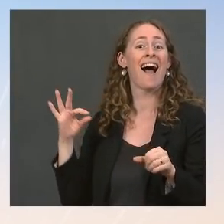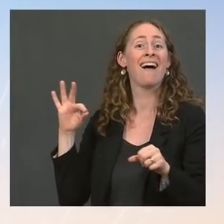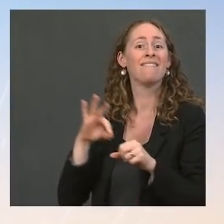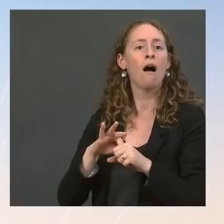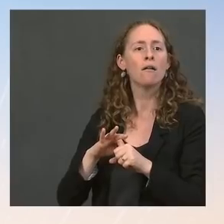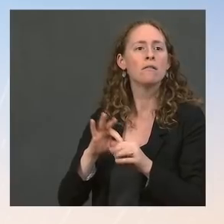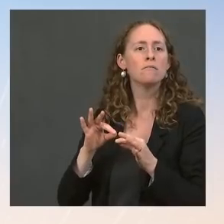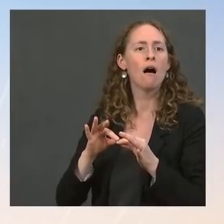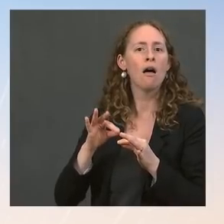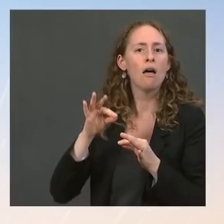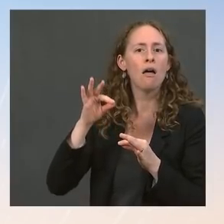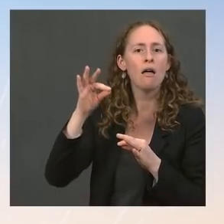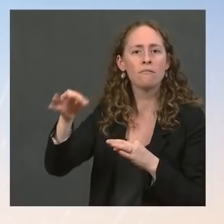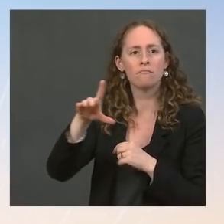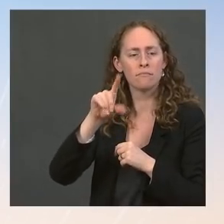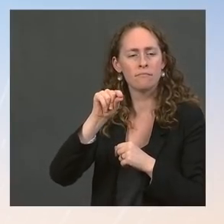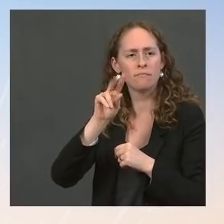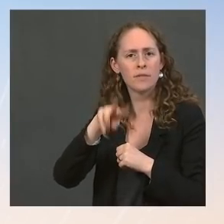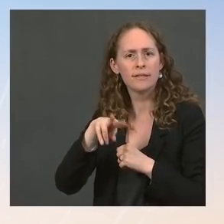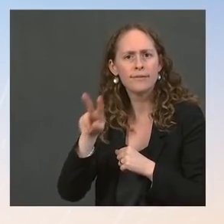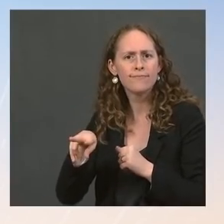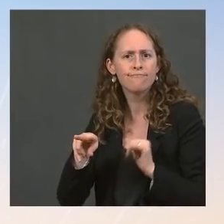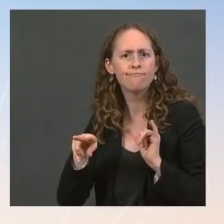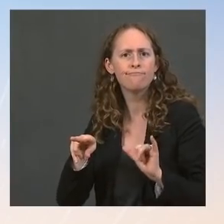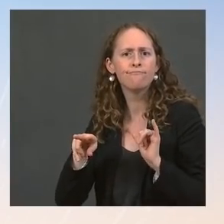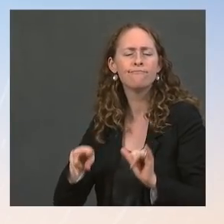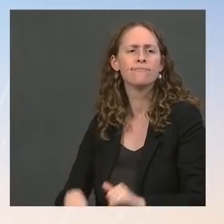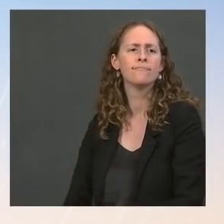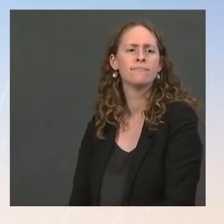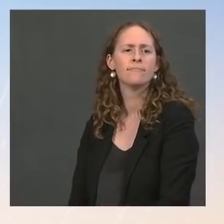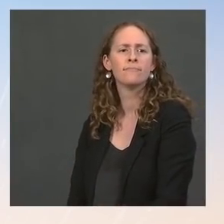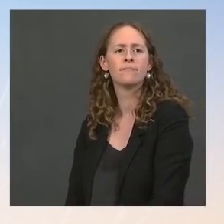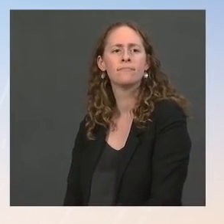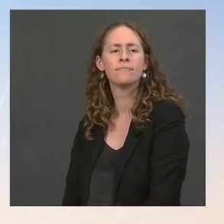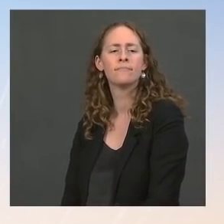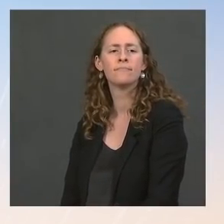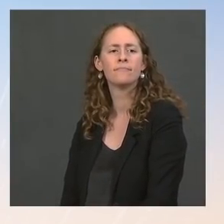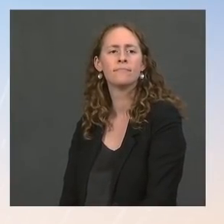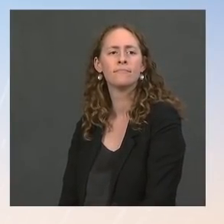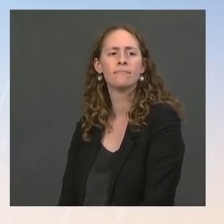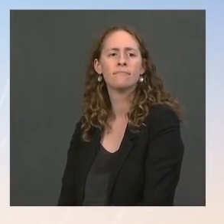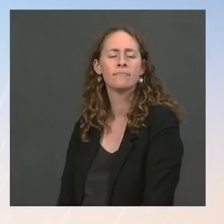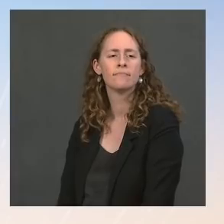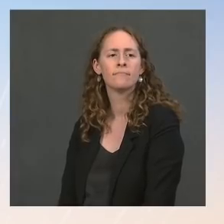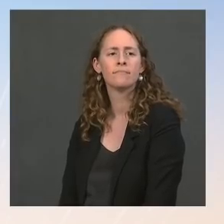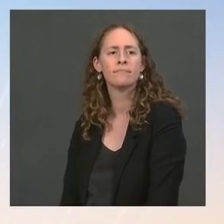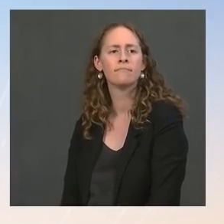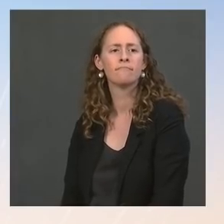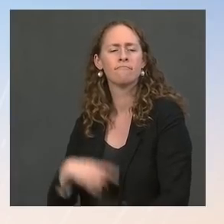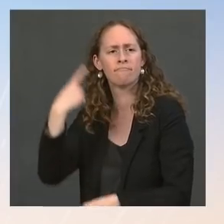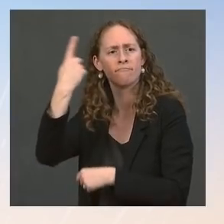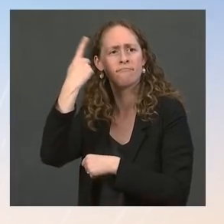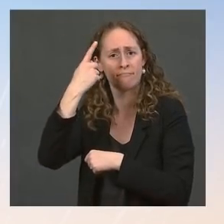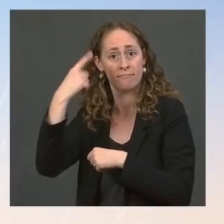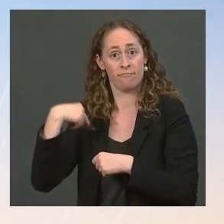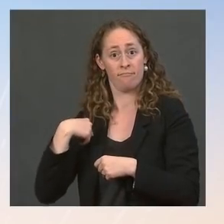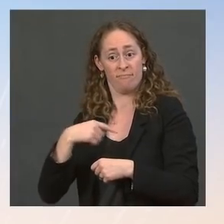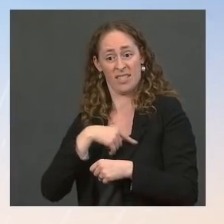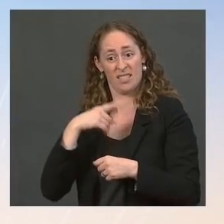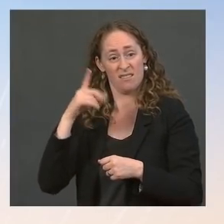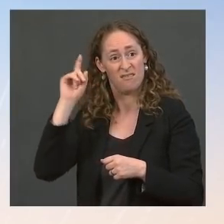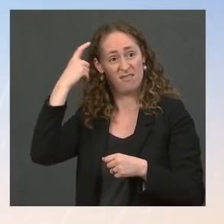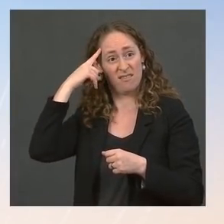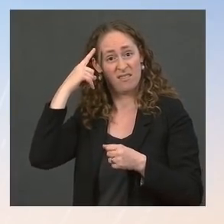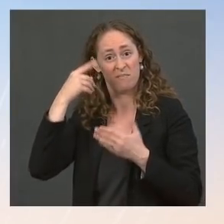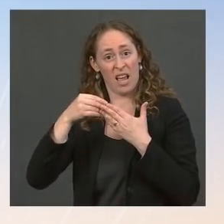then secondly, there's a perception among the Haitian community in Haiti that the U.S. government paid their government to take the migrants back. I just wanted you to